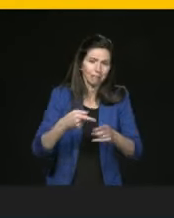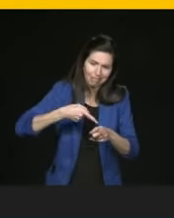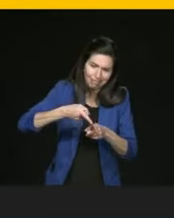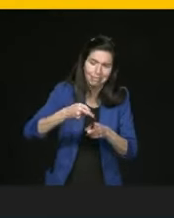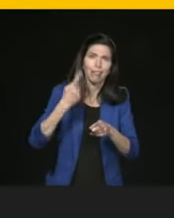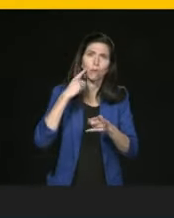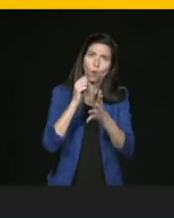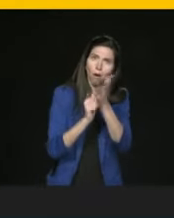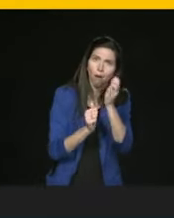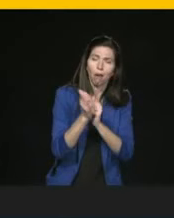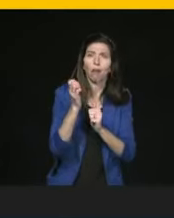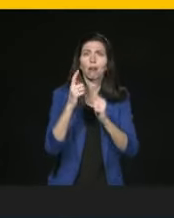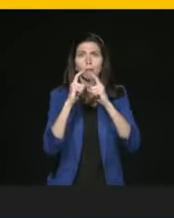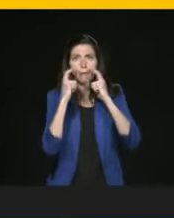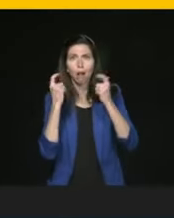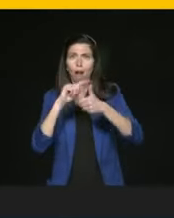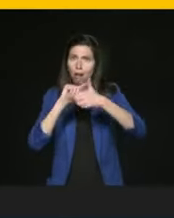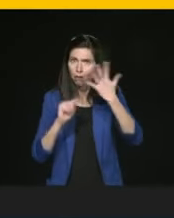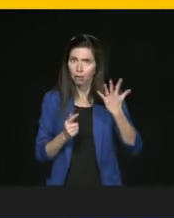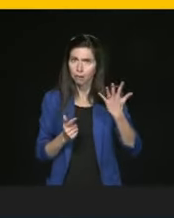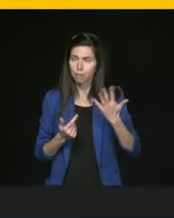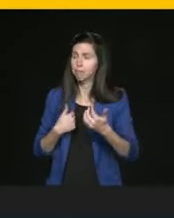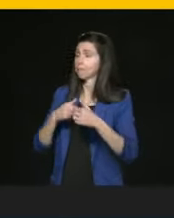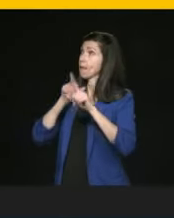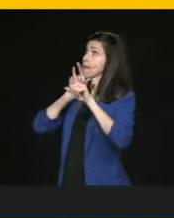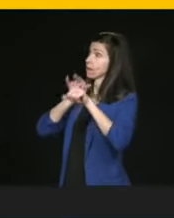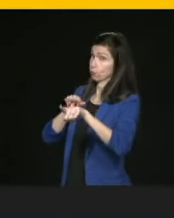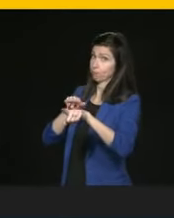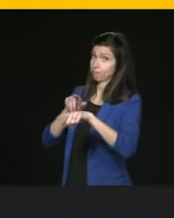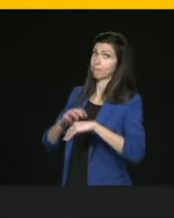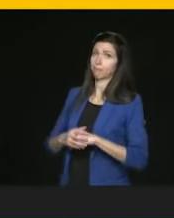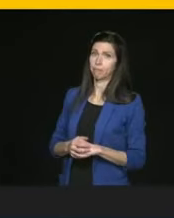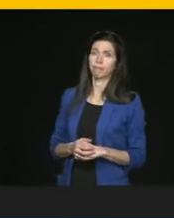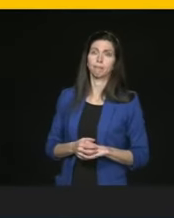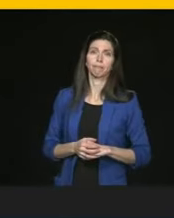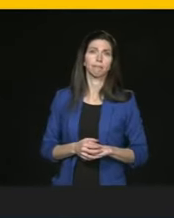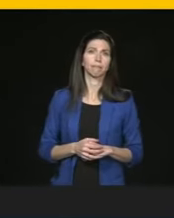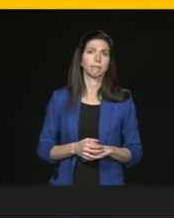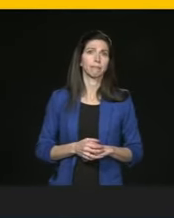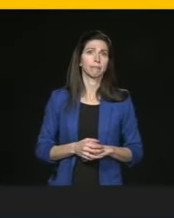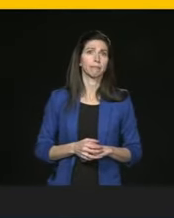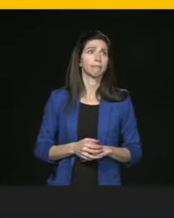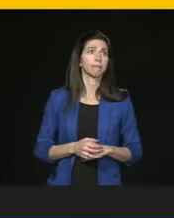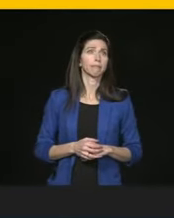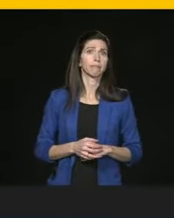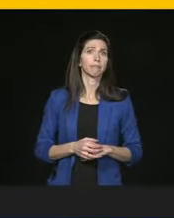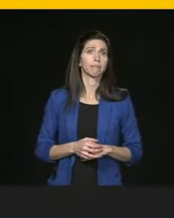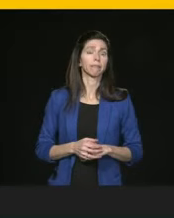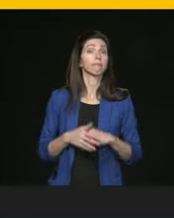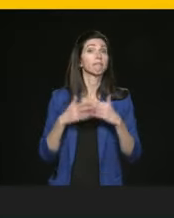Minister Duclos. The watchword is